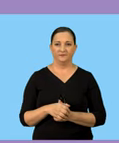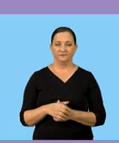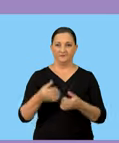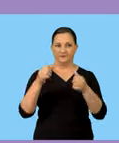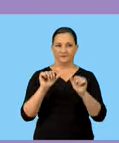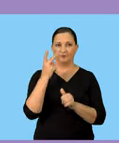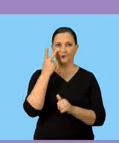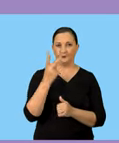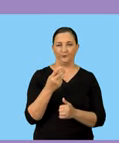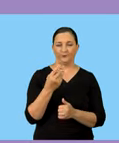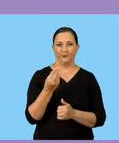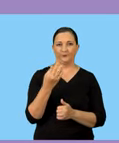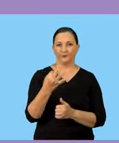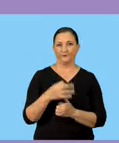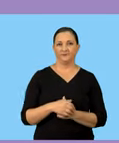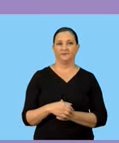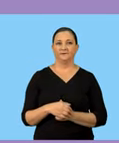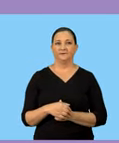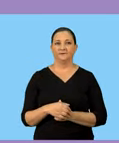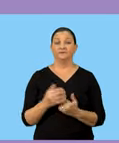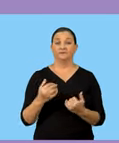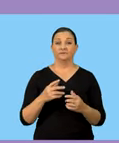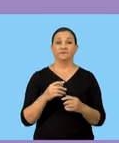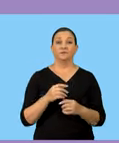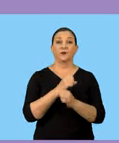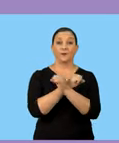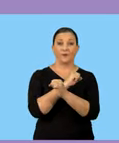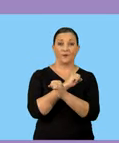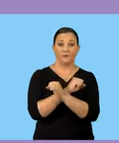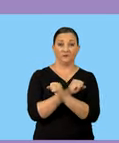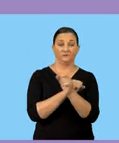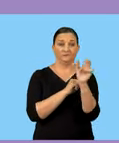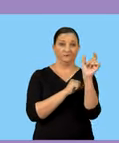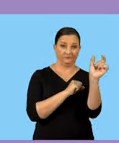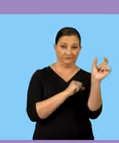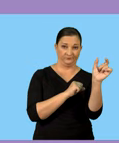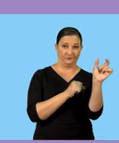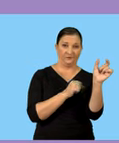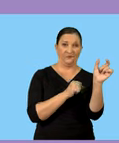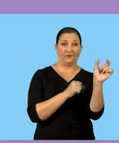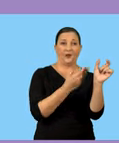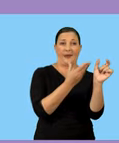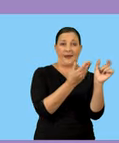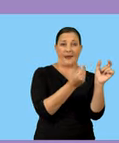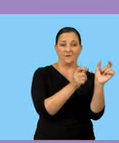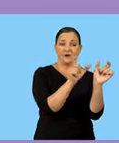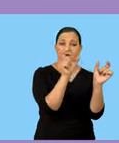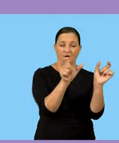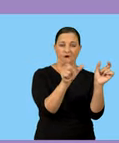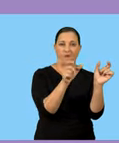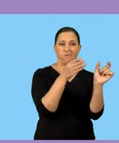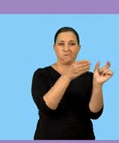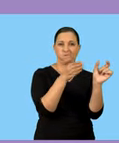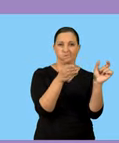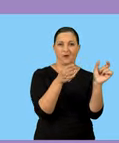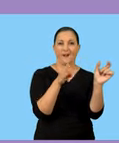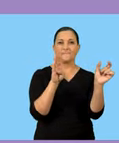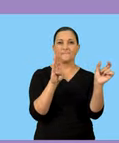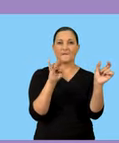Let's look at number 3. So number 3, again, we are multiplying a constant with a binomial.